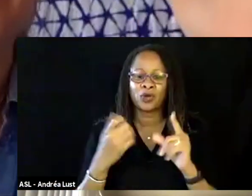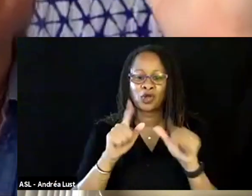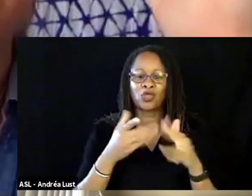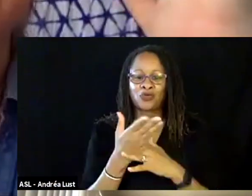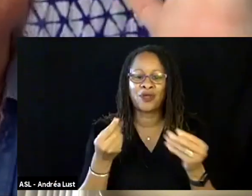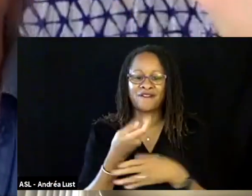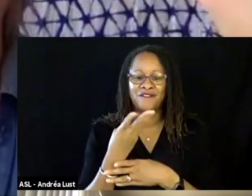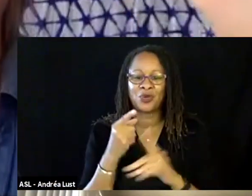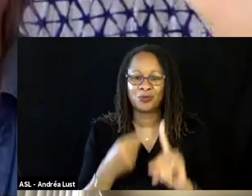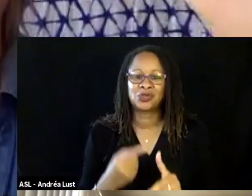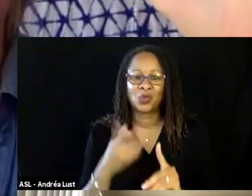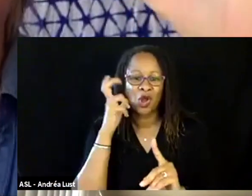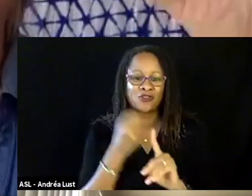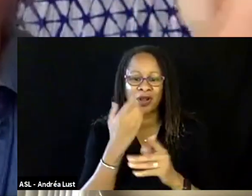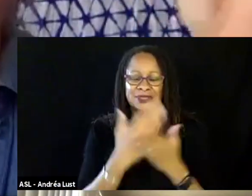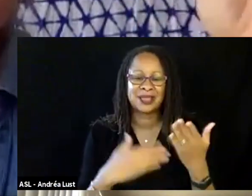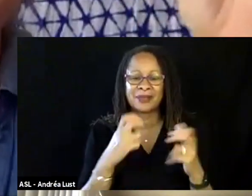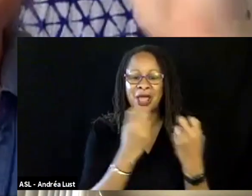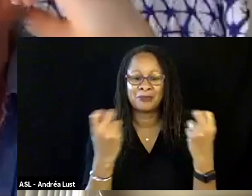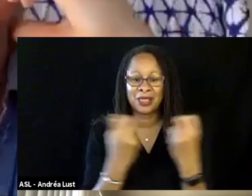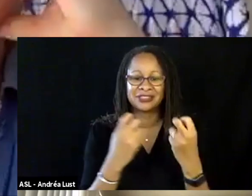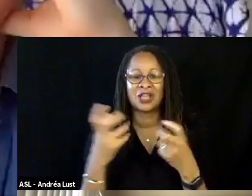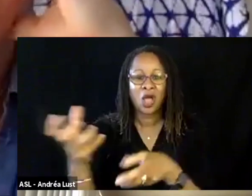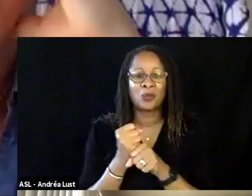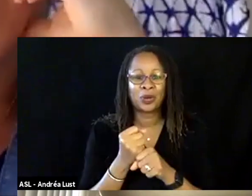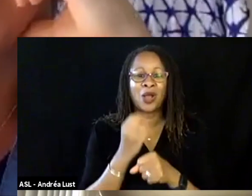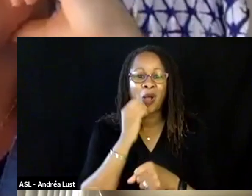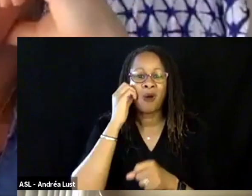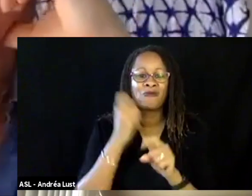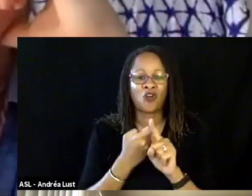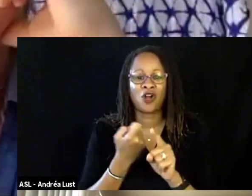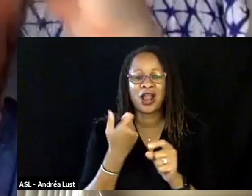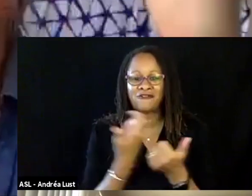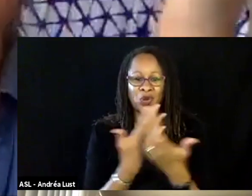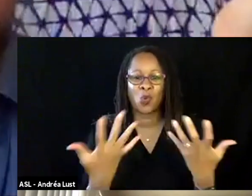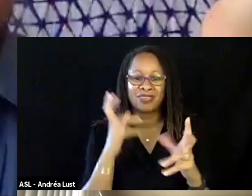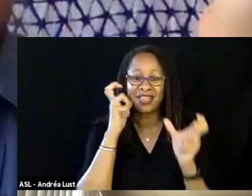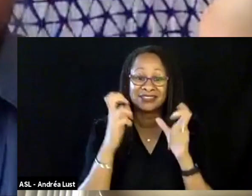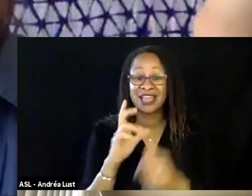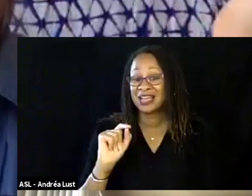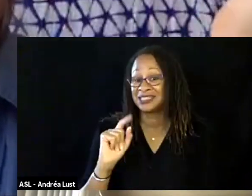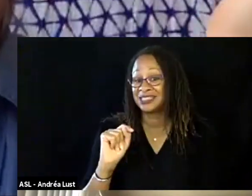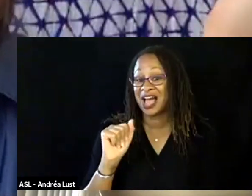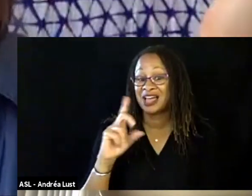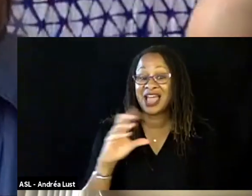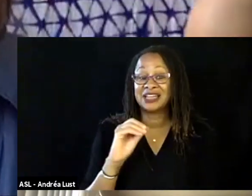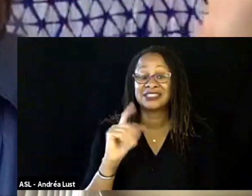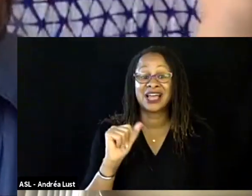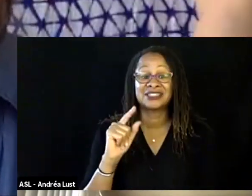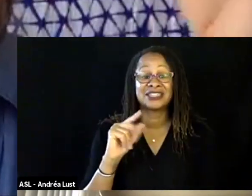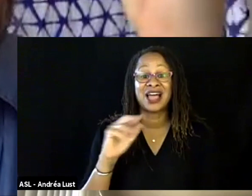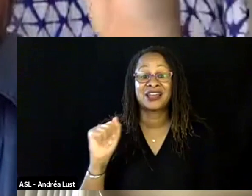heard from some of the panelists to really bring those home for everybody that's listening. Todd and Tatiana actually both brought up